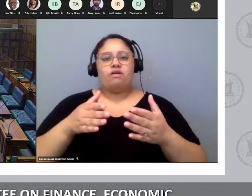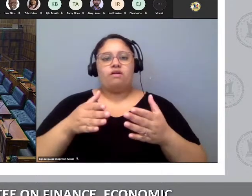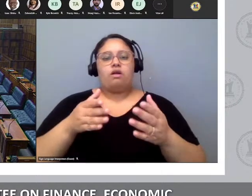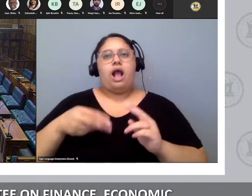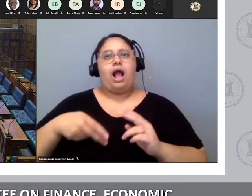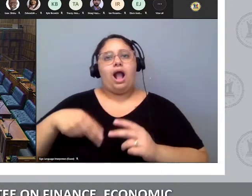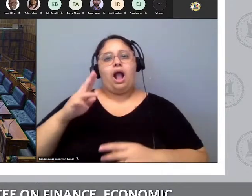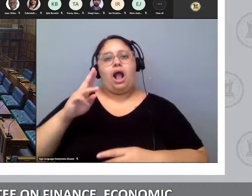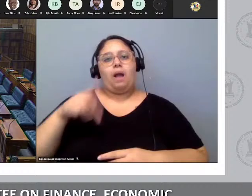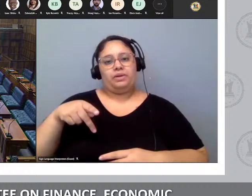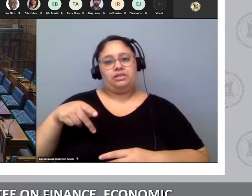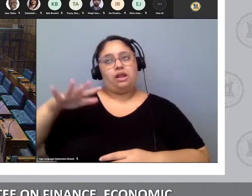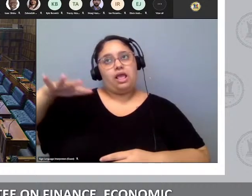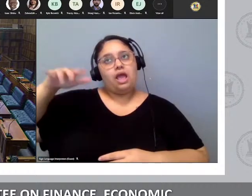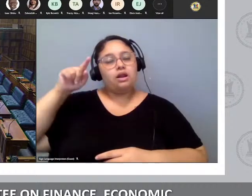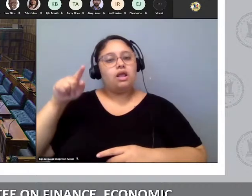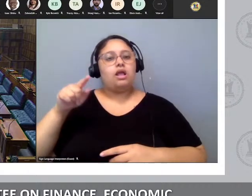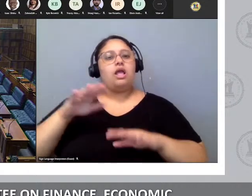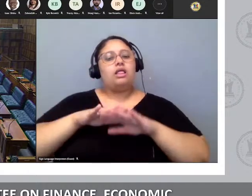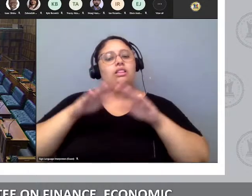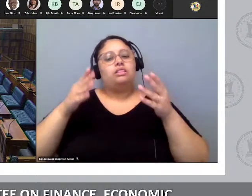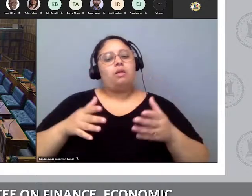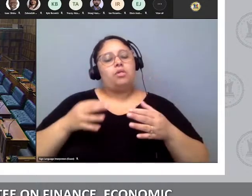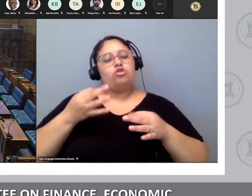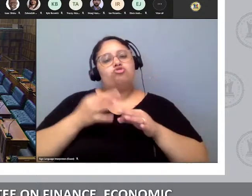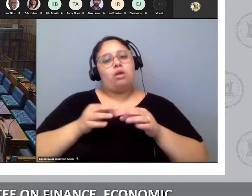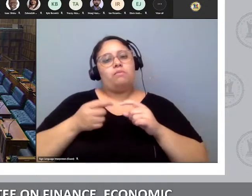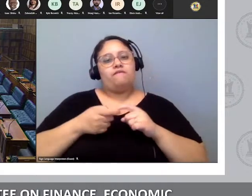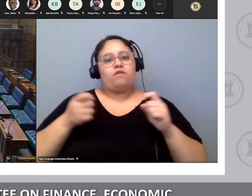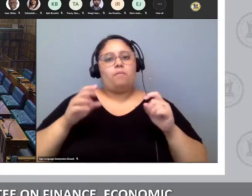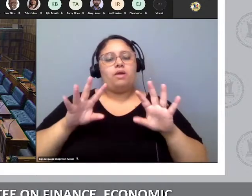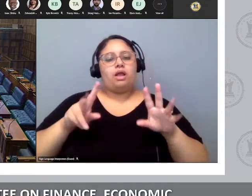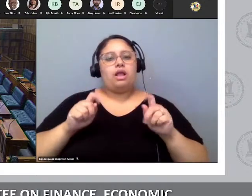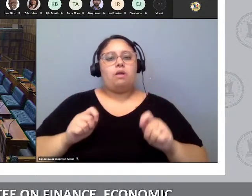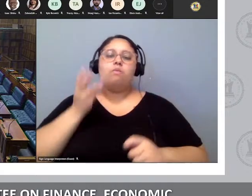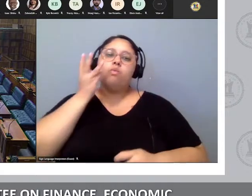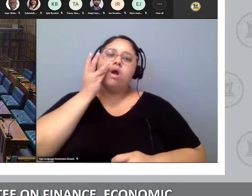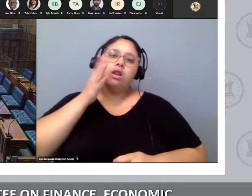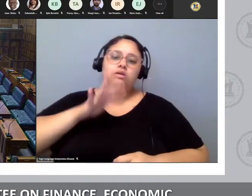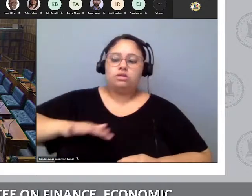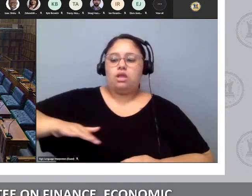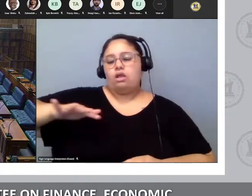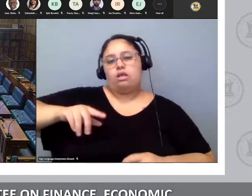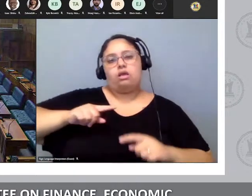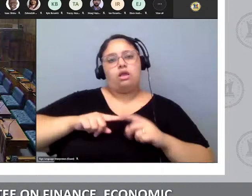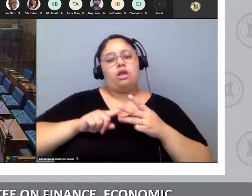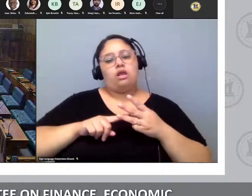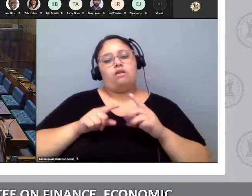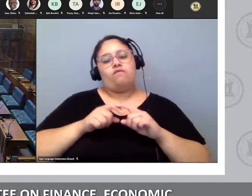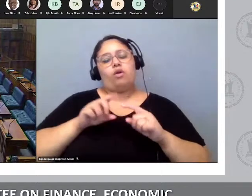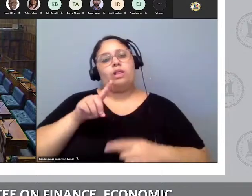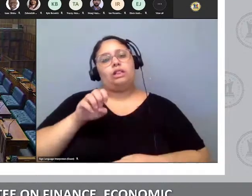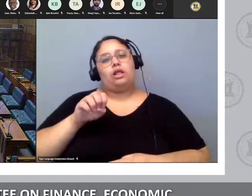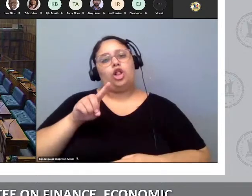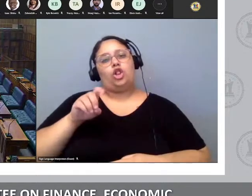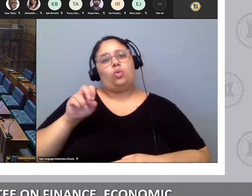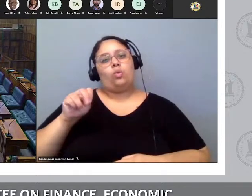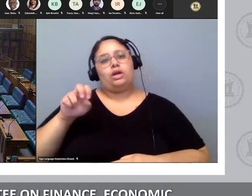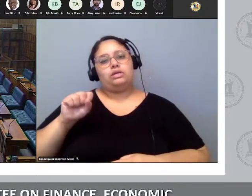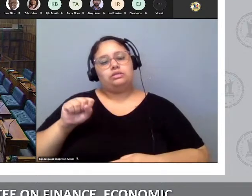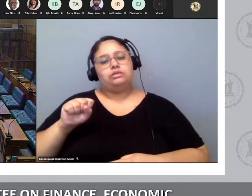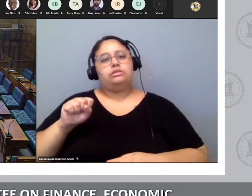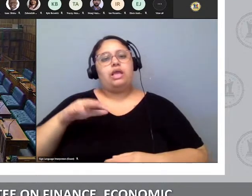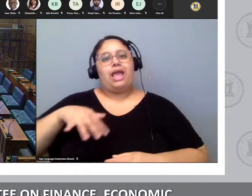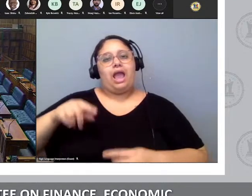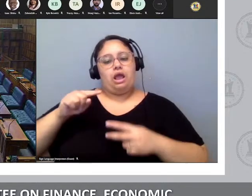area as well as table grapes from the cape wiland area and table grapes from the thean area it just